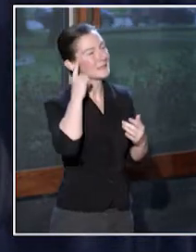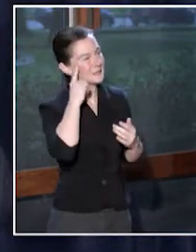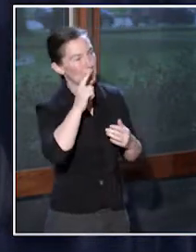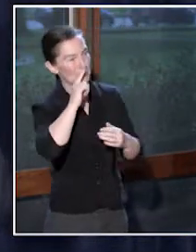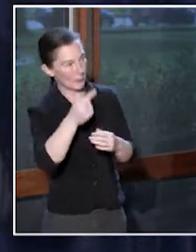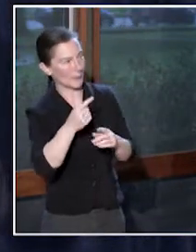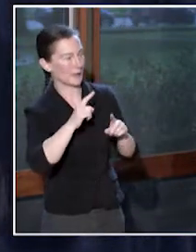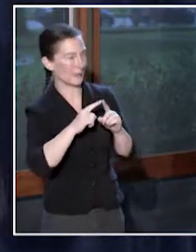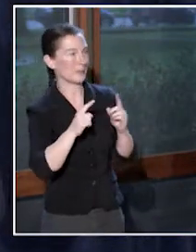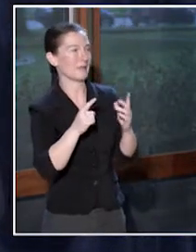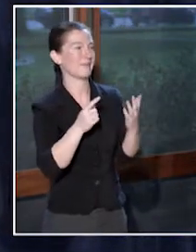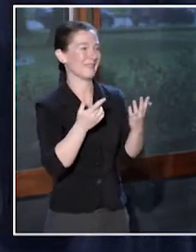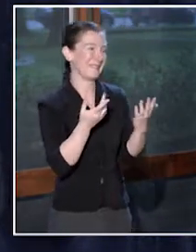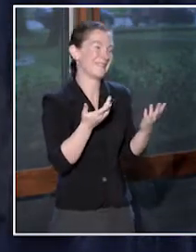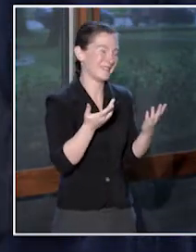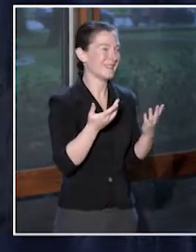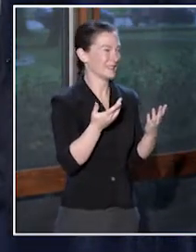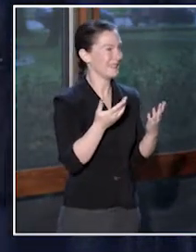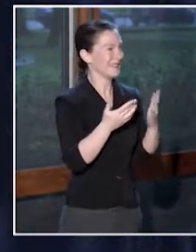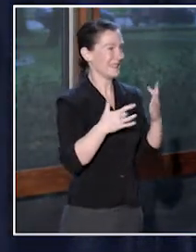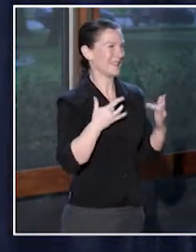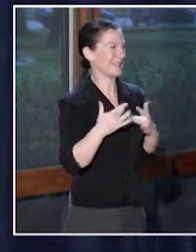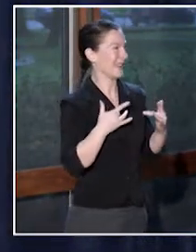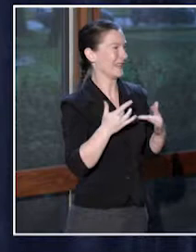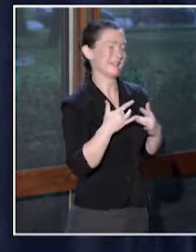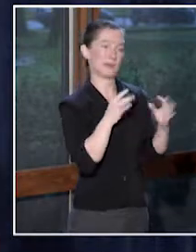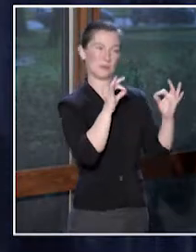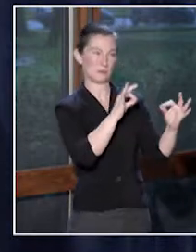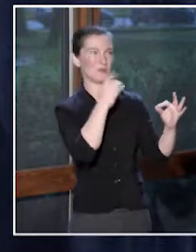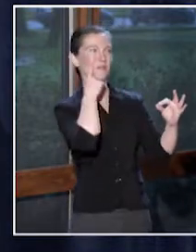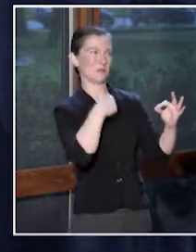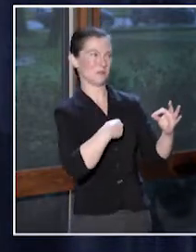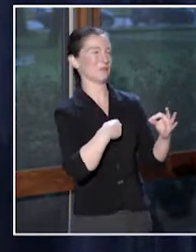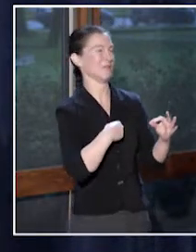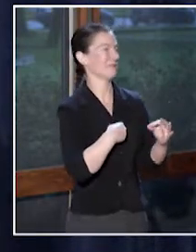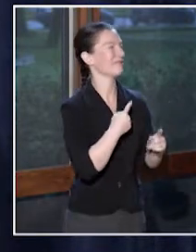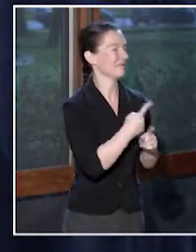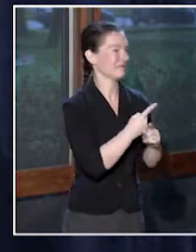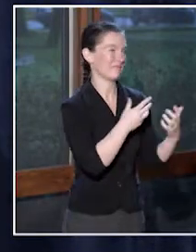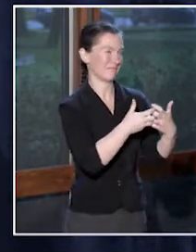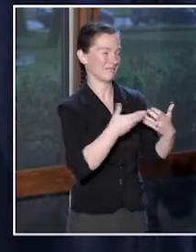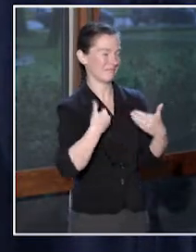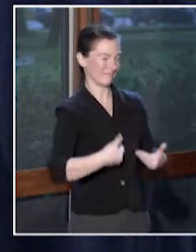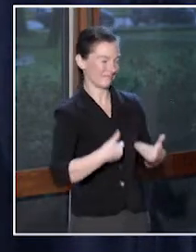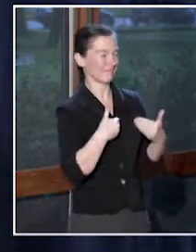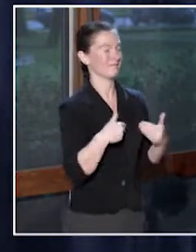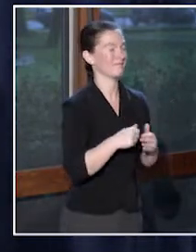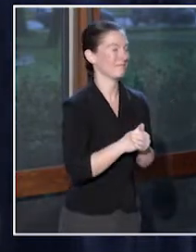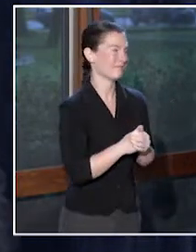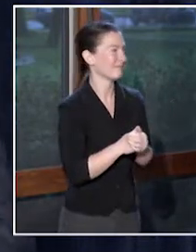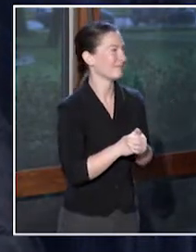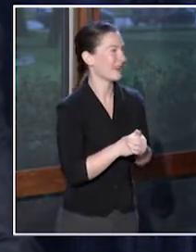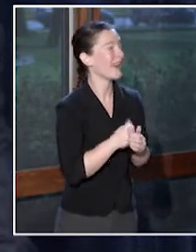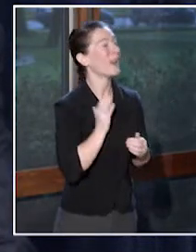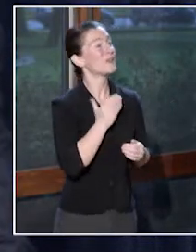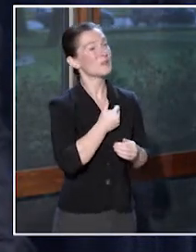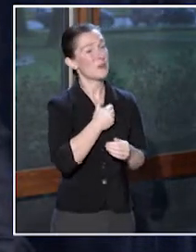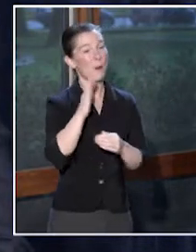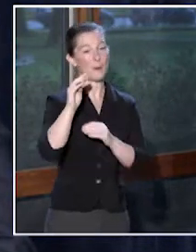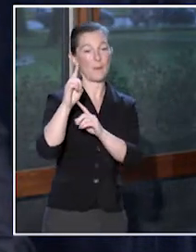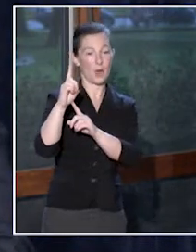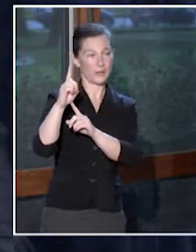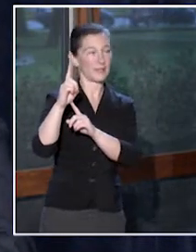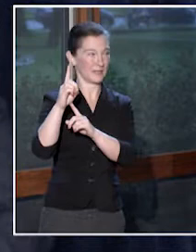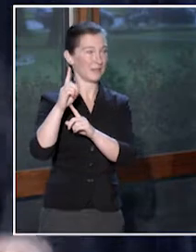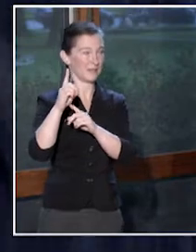That's right up my alley, right? It's right up my alley. It allows us to use our general obligation bonding capacity, think the housing